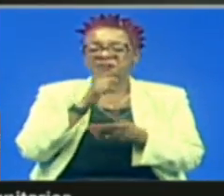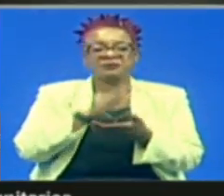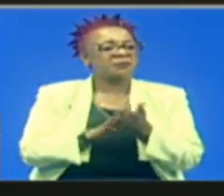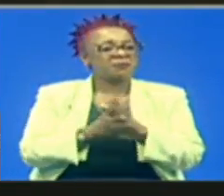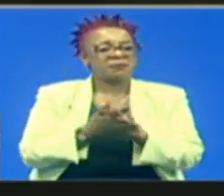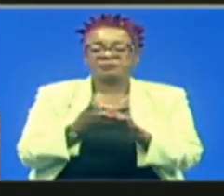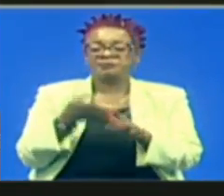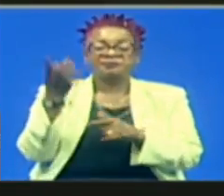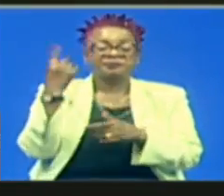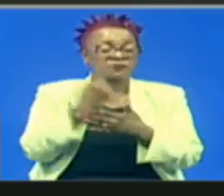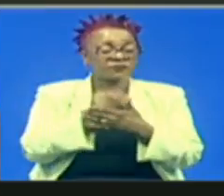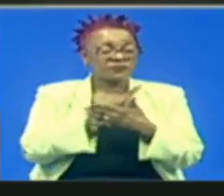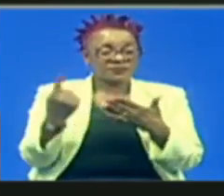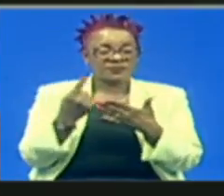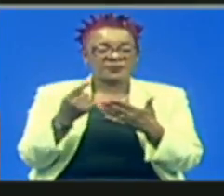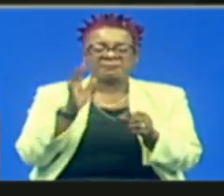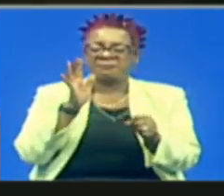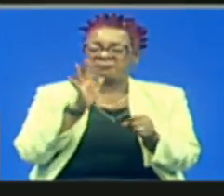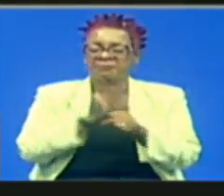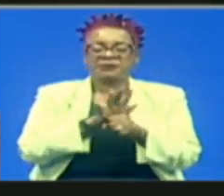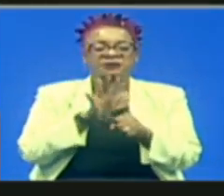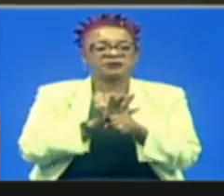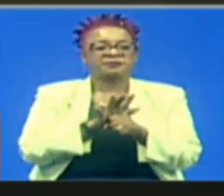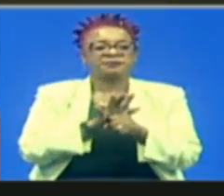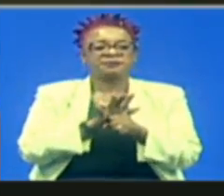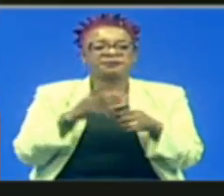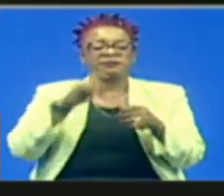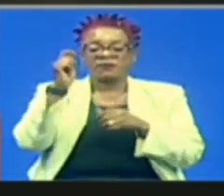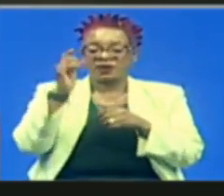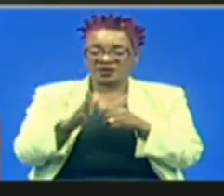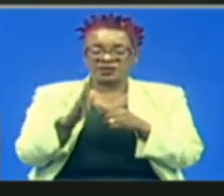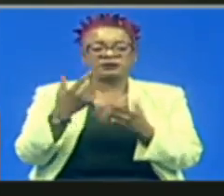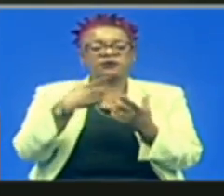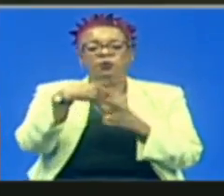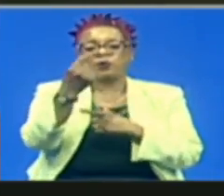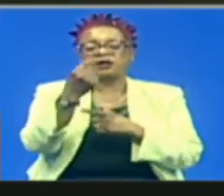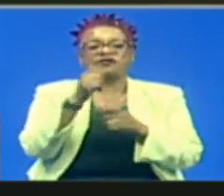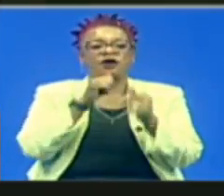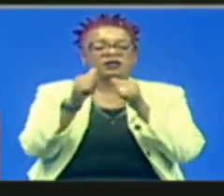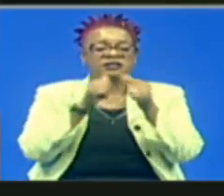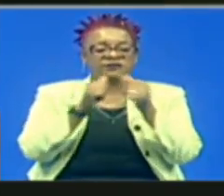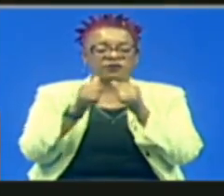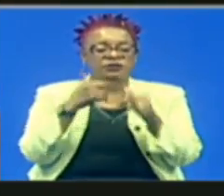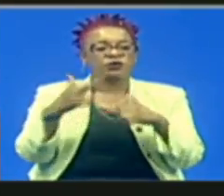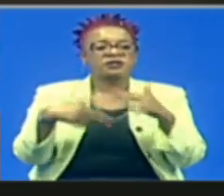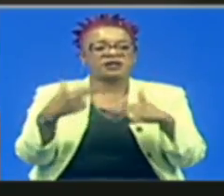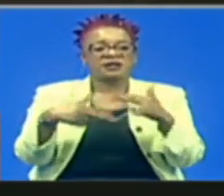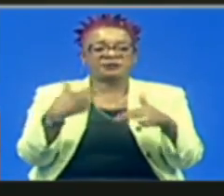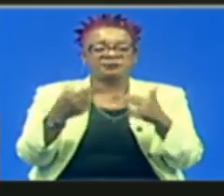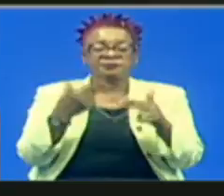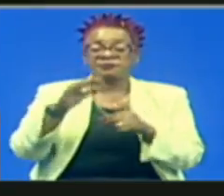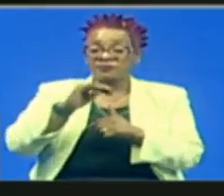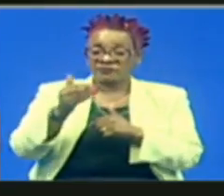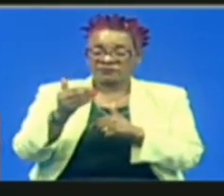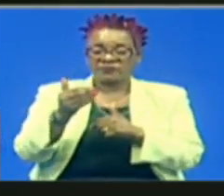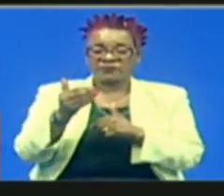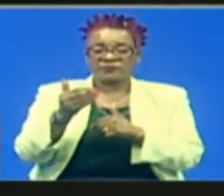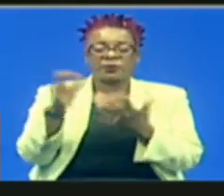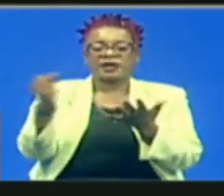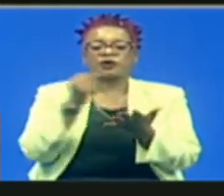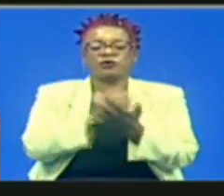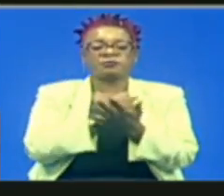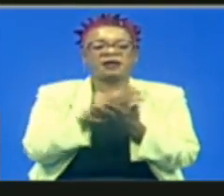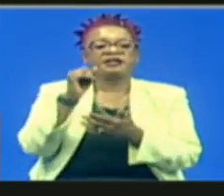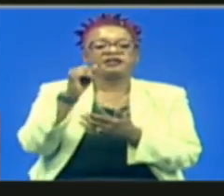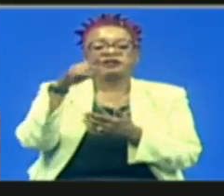week, a multitude of young and unemployed Kenyans attended a job interview at a hotel in the capital, where a recruitment agency